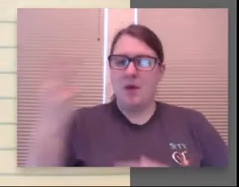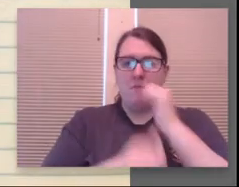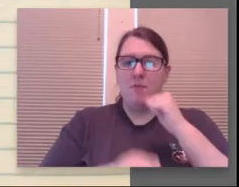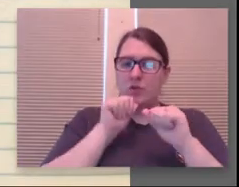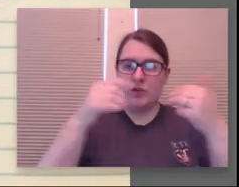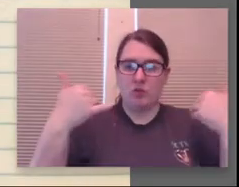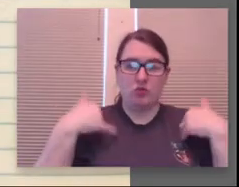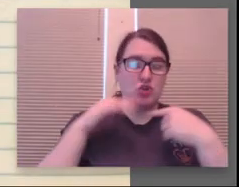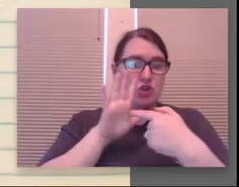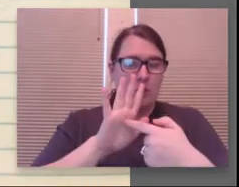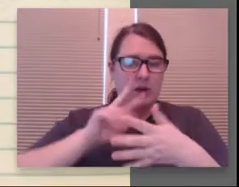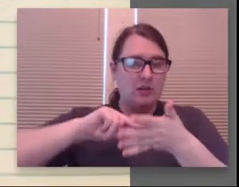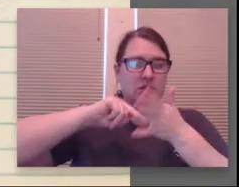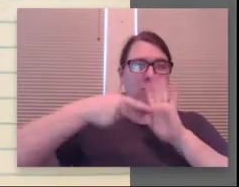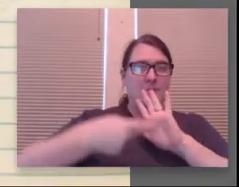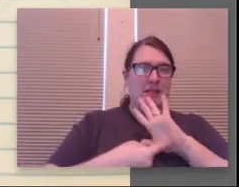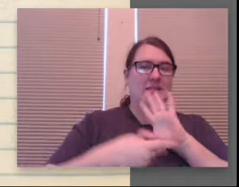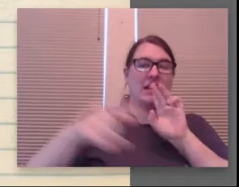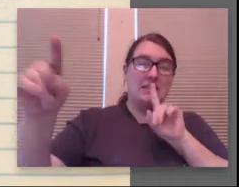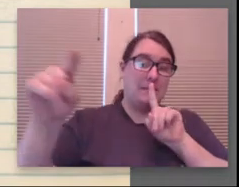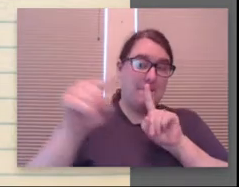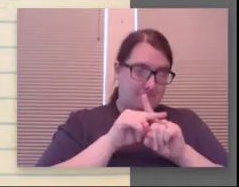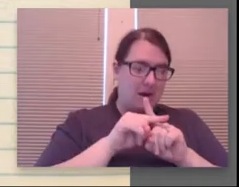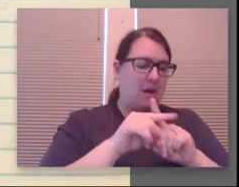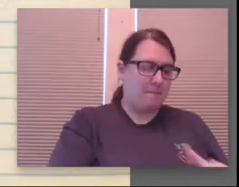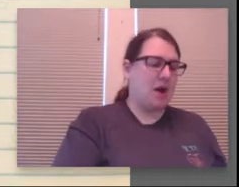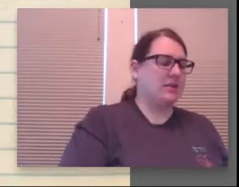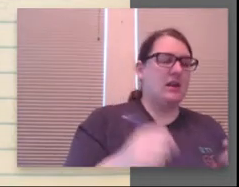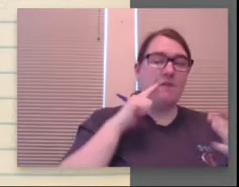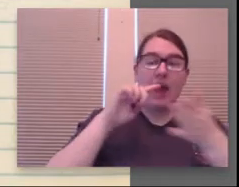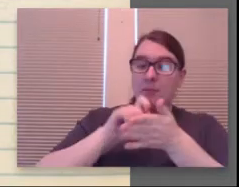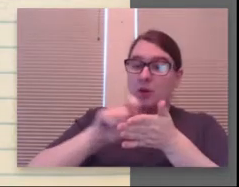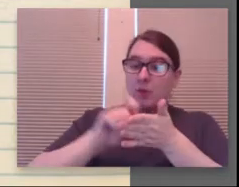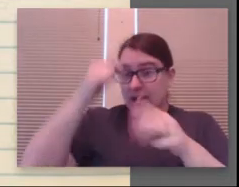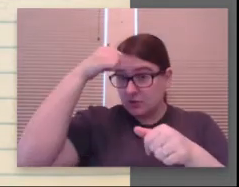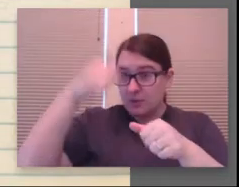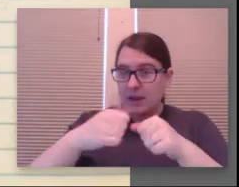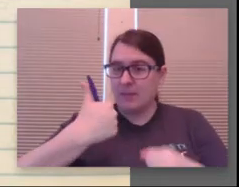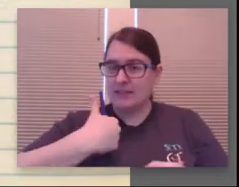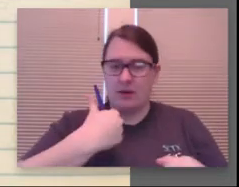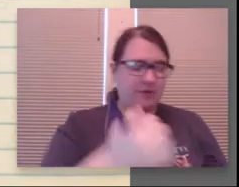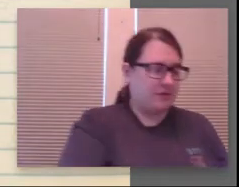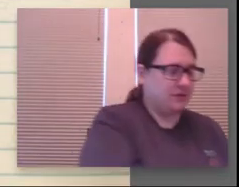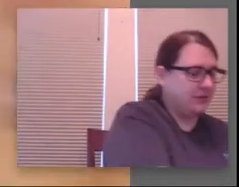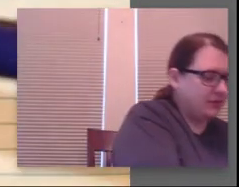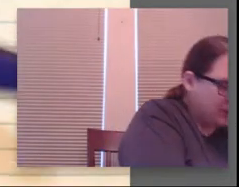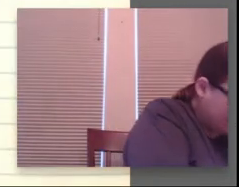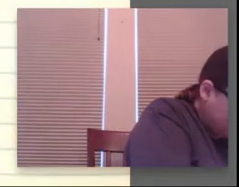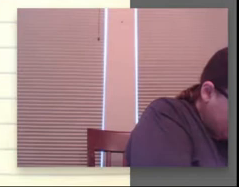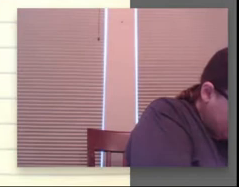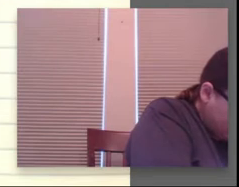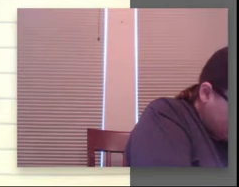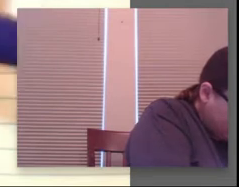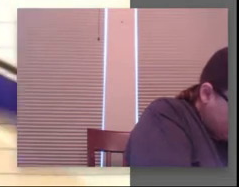Okay, both don't show one, so it means that it's positive. I'm going to write it to remind myself.